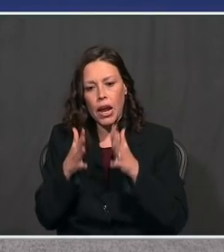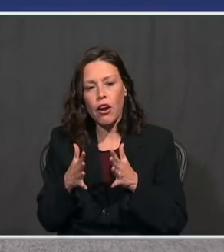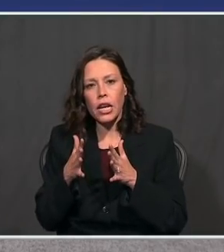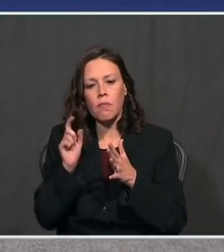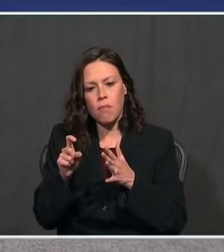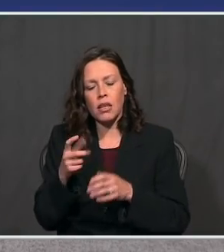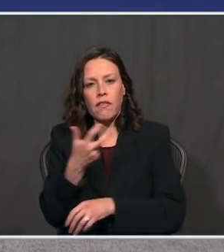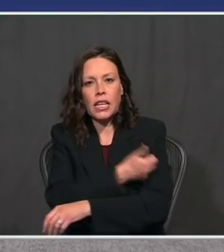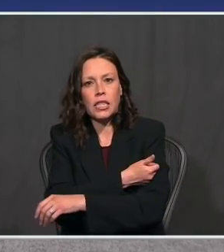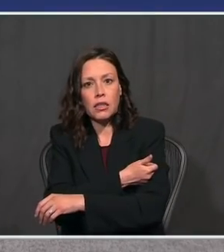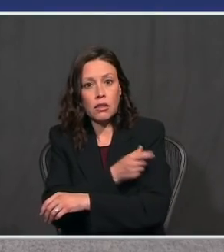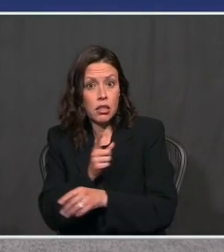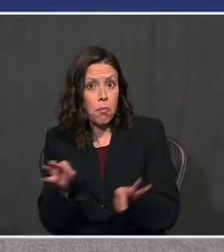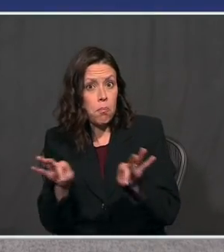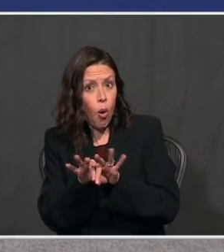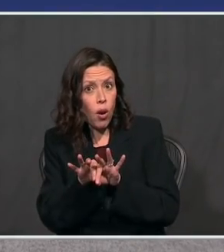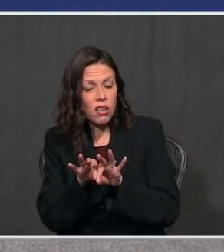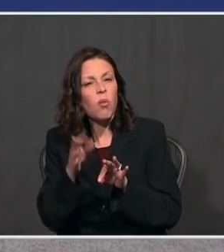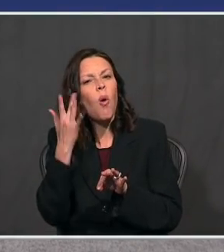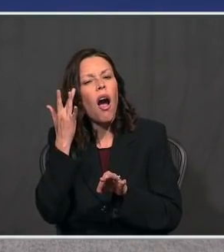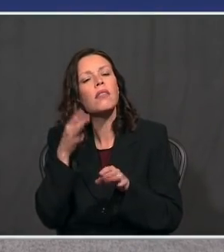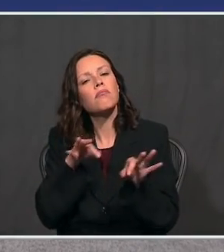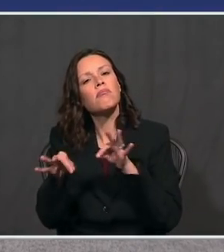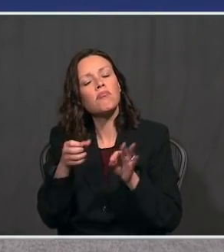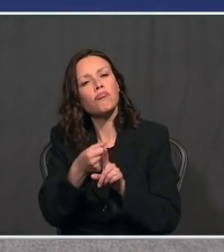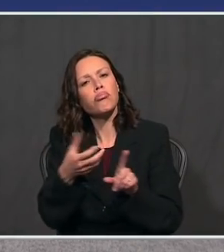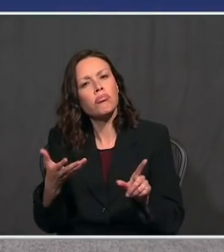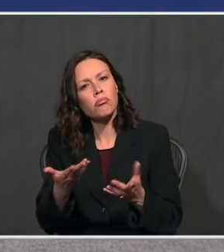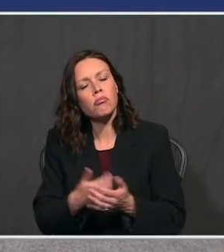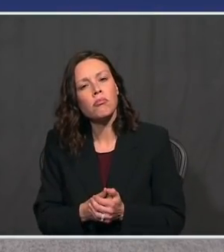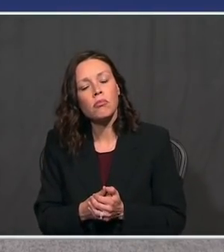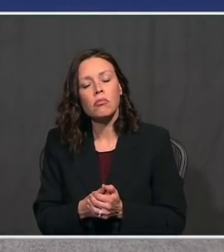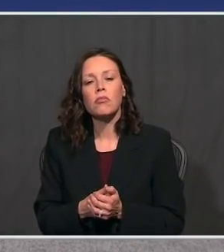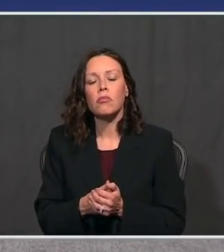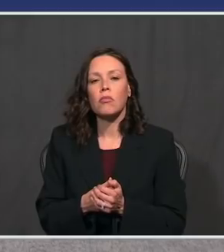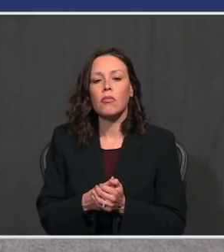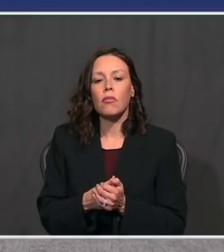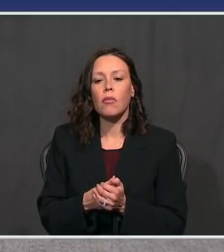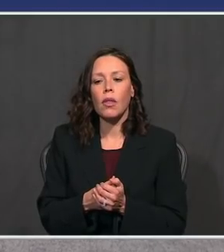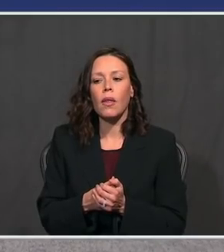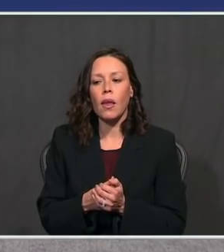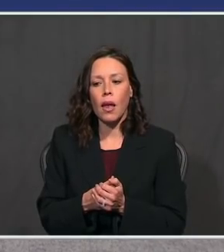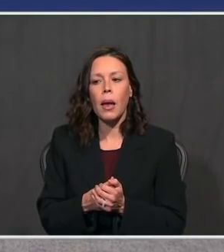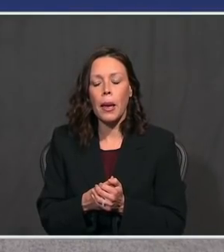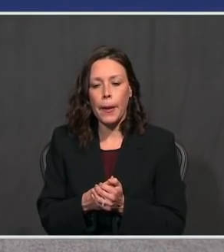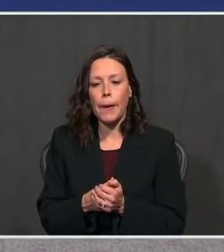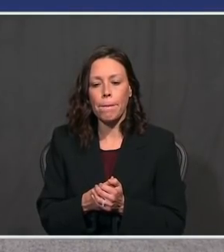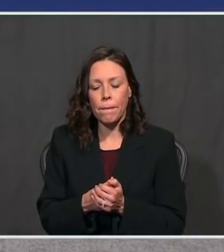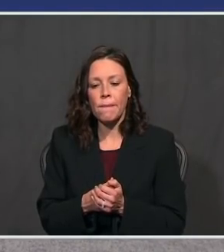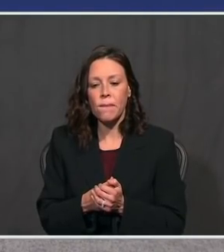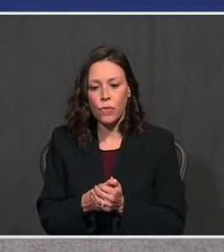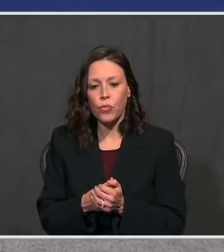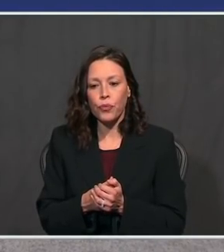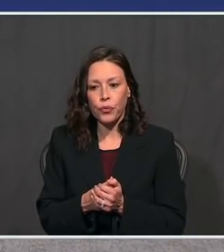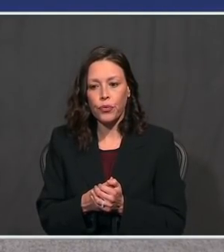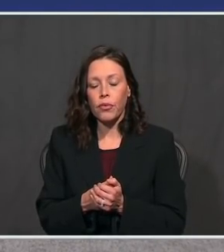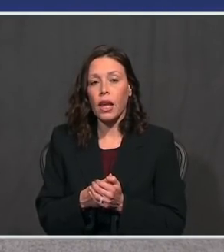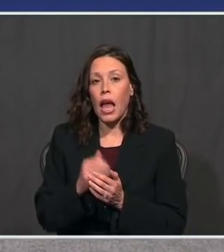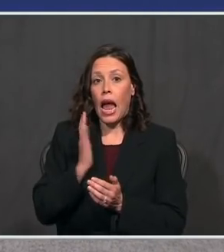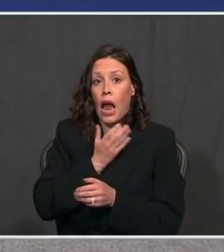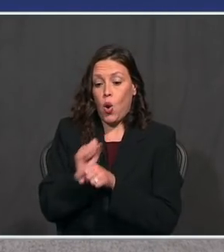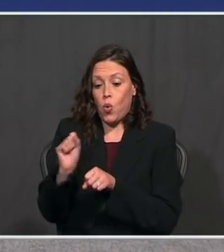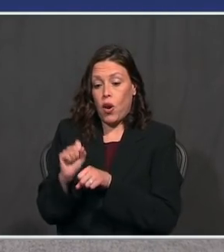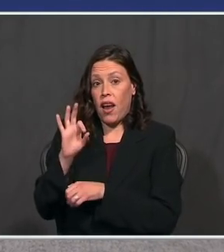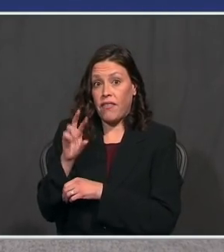this vaccine, or not, feel free to say. I think it's really critical here to understand that what we're doing at FDA